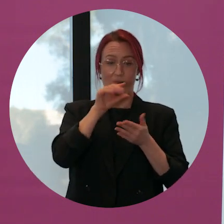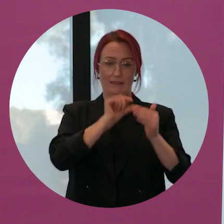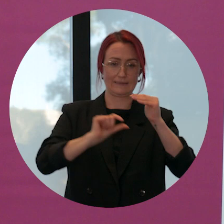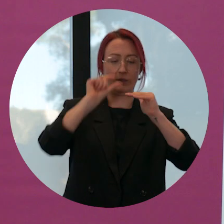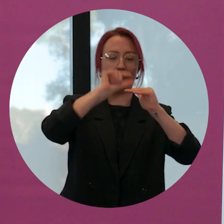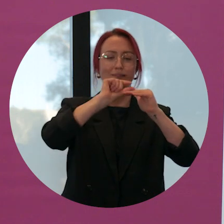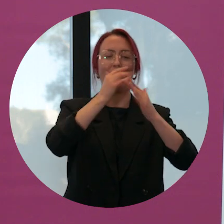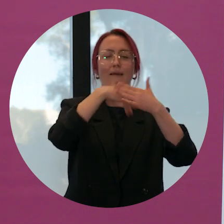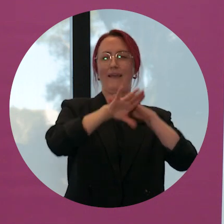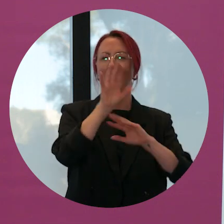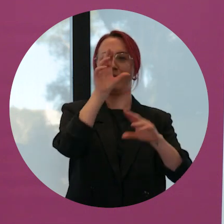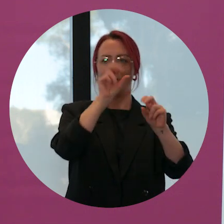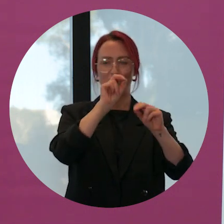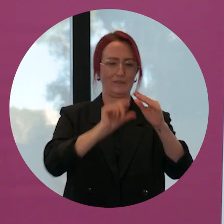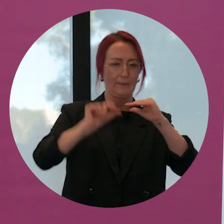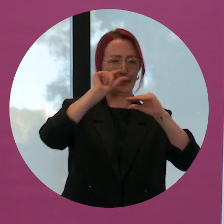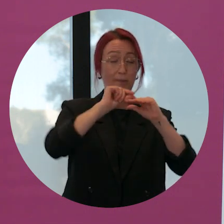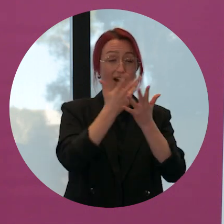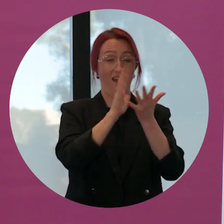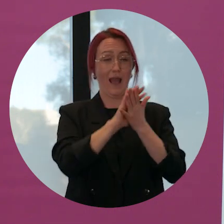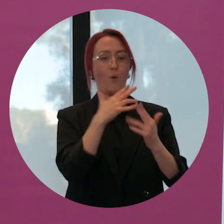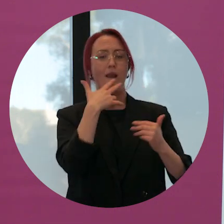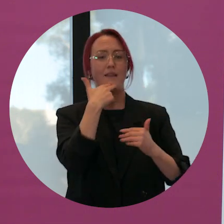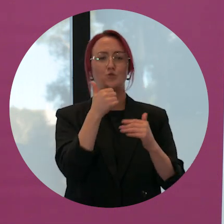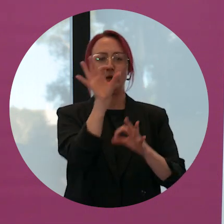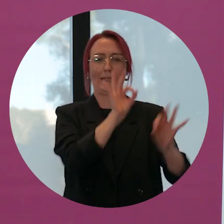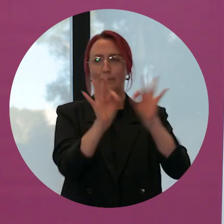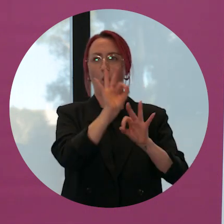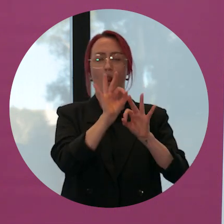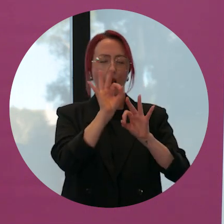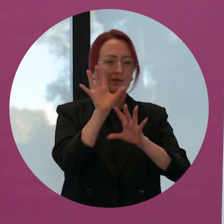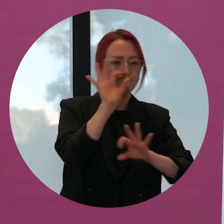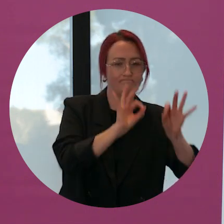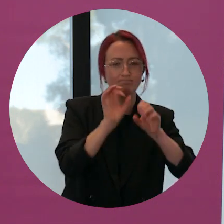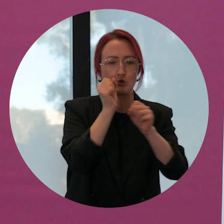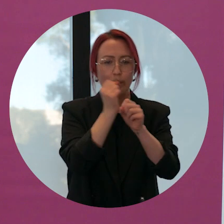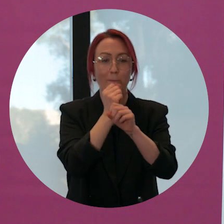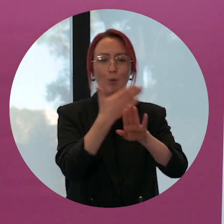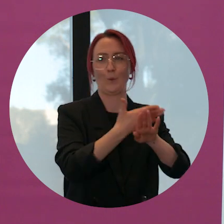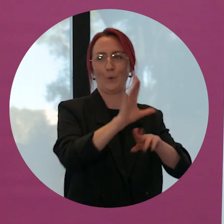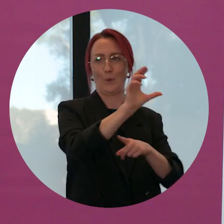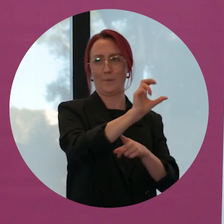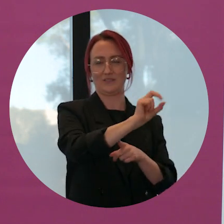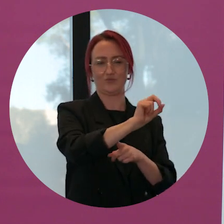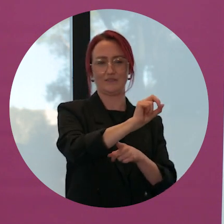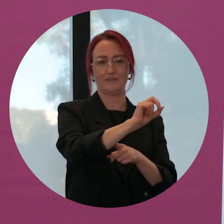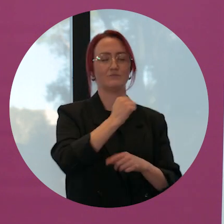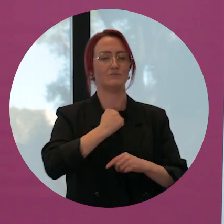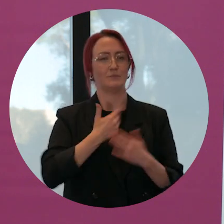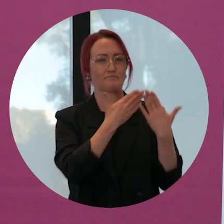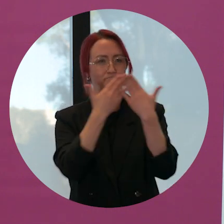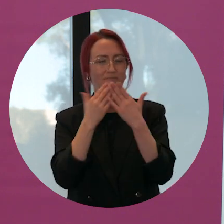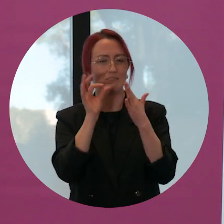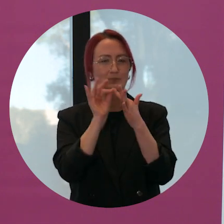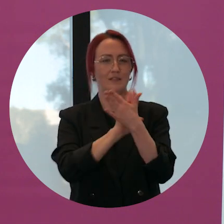an electrochemical approach, which can be then used for manufacturing of new batteries. With my PhD, it will be